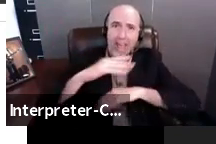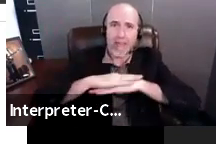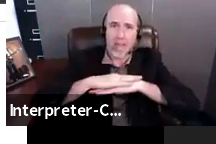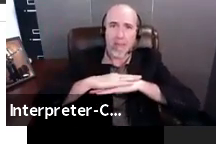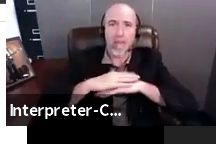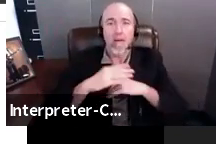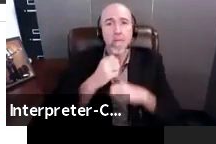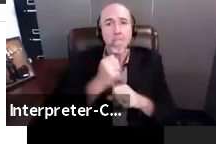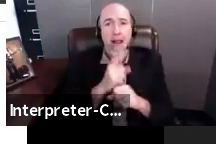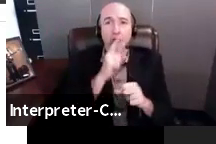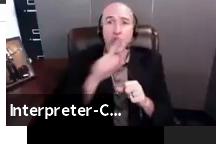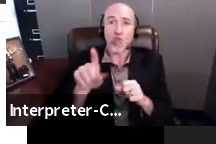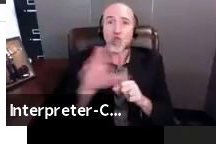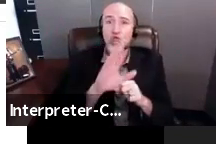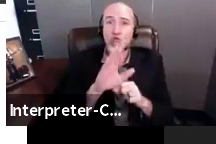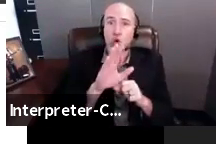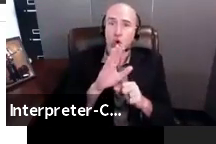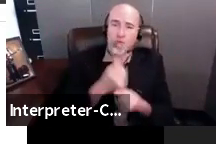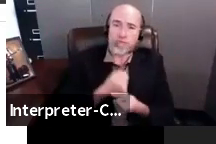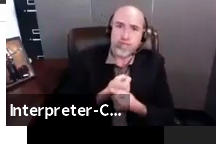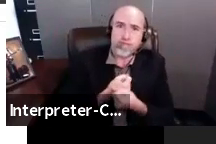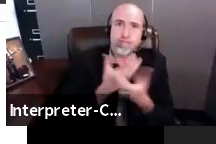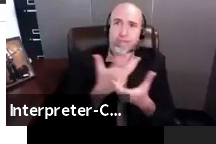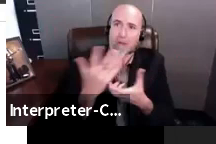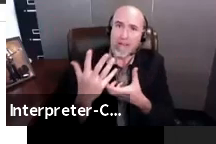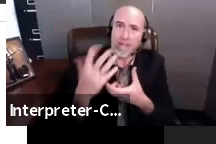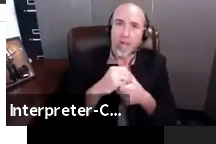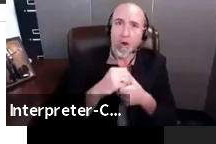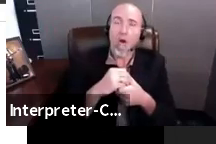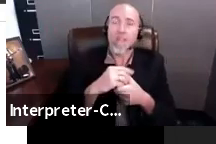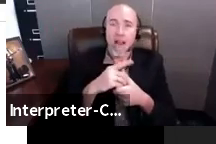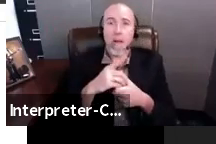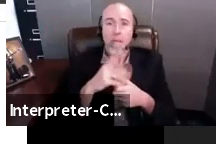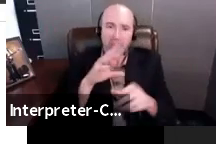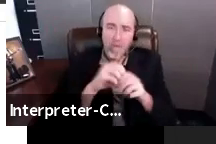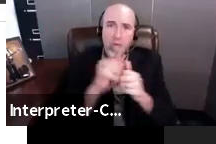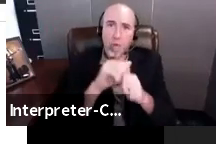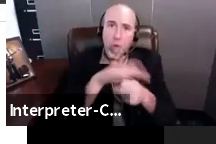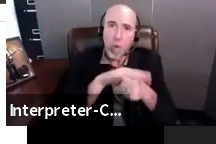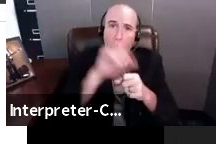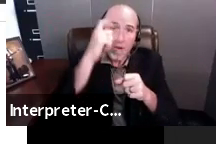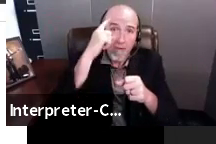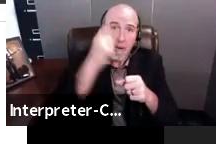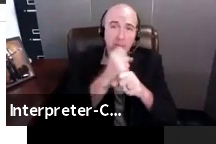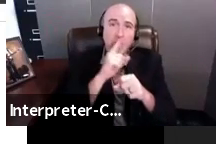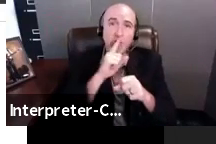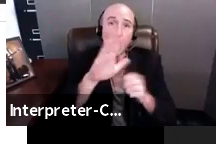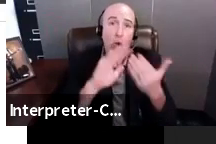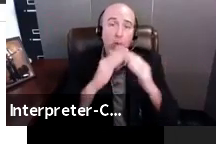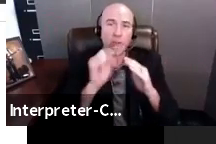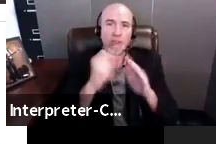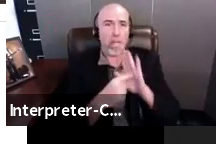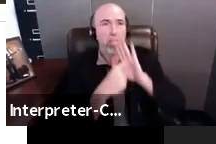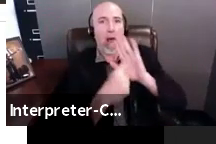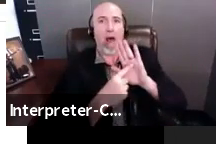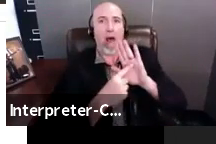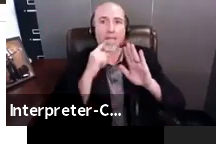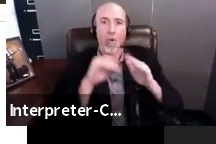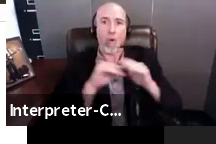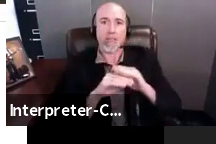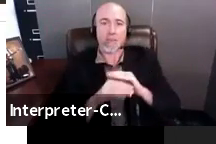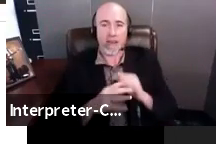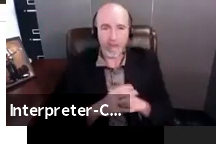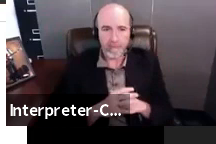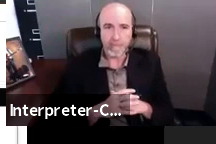Make sure that your voice is heard by being involved in local government and making your community a model for accessibility. So we're going to go